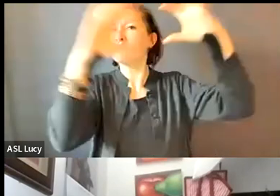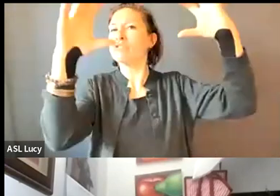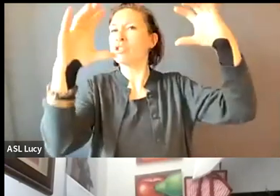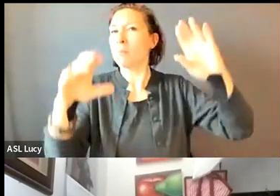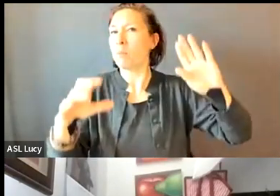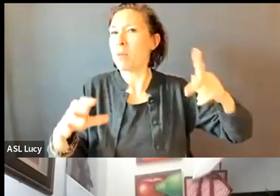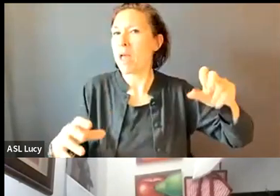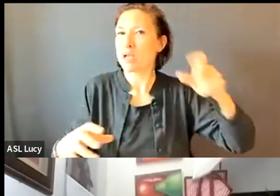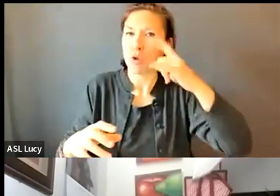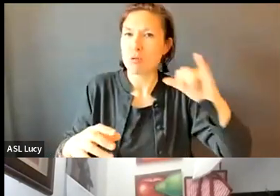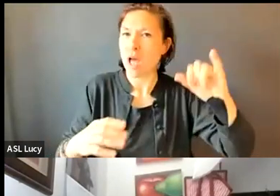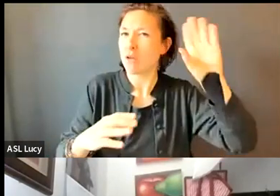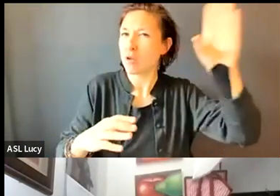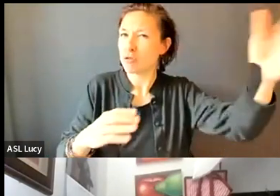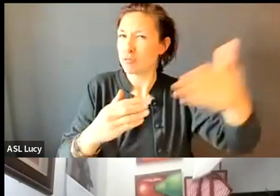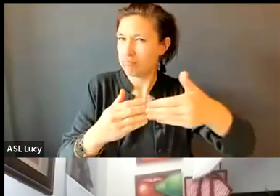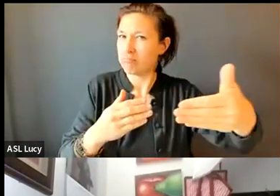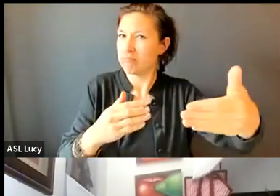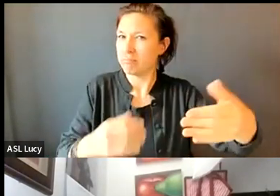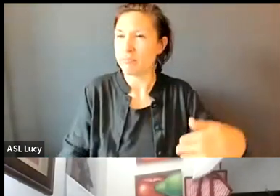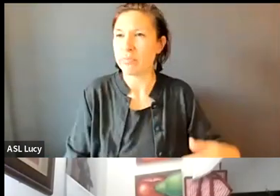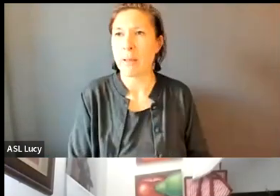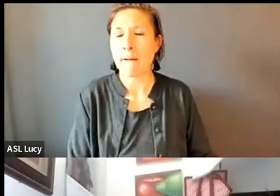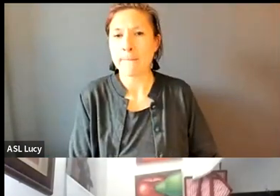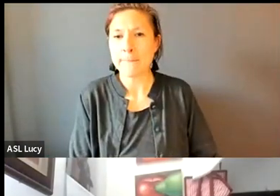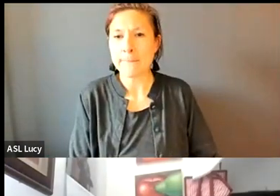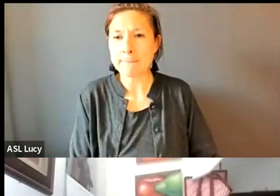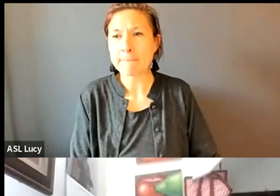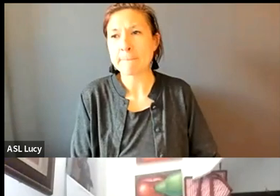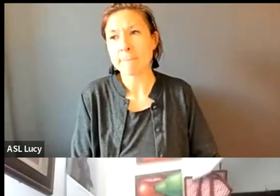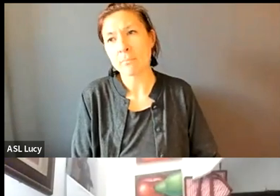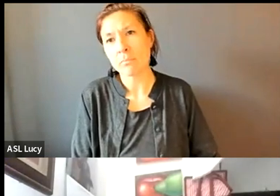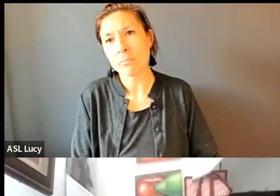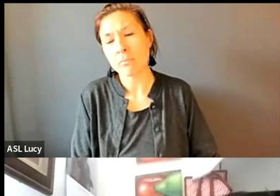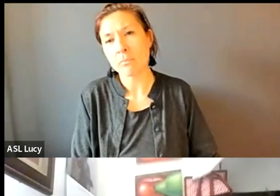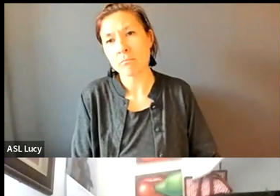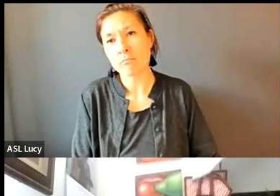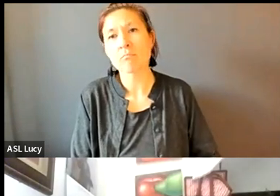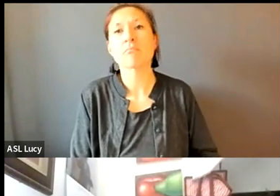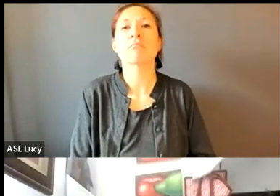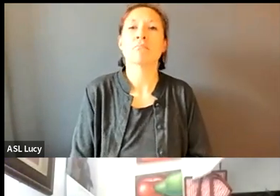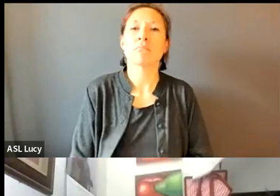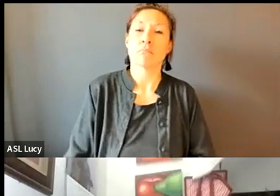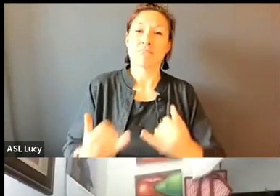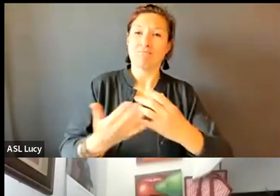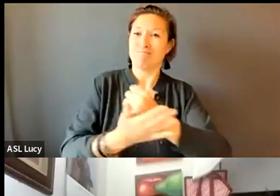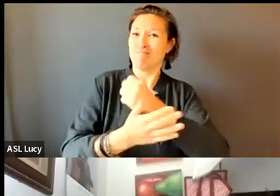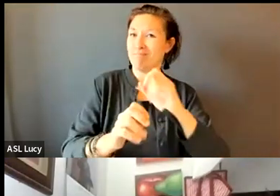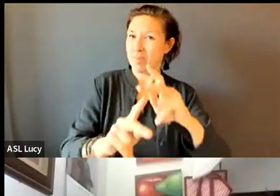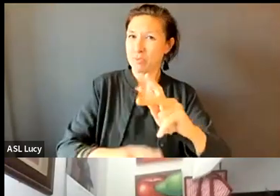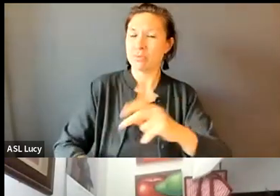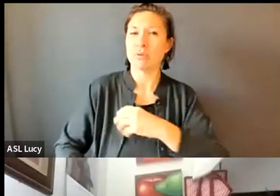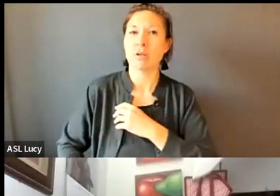you know what that's going to mean for our community I think it also gave us an opportunity and particularly our newly formed